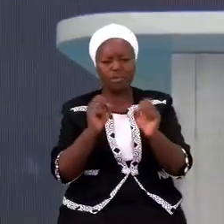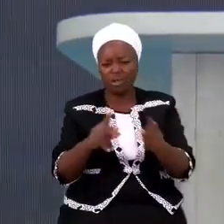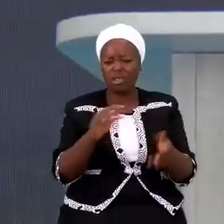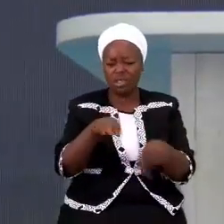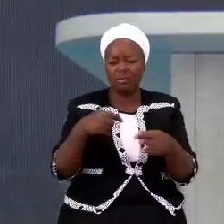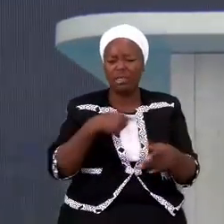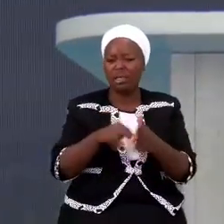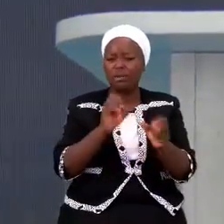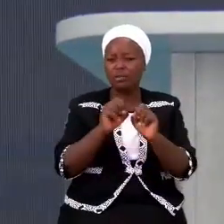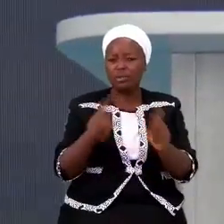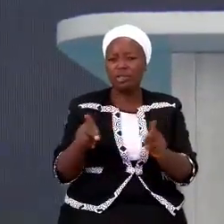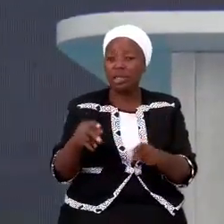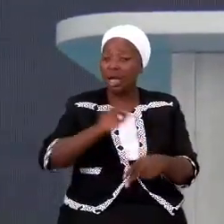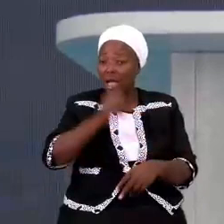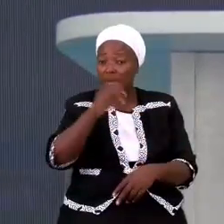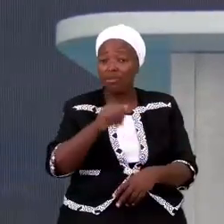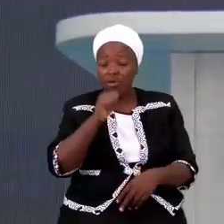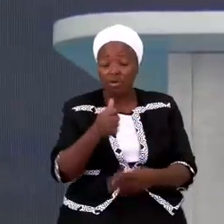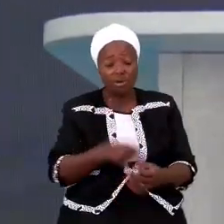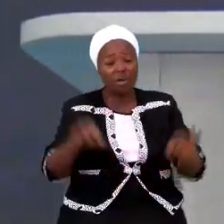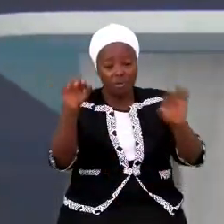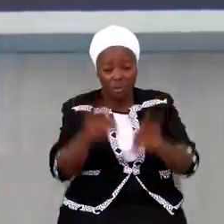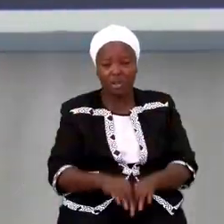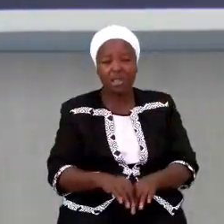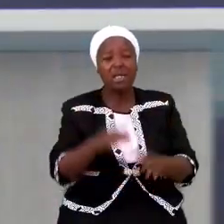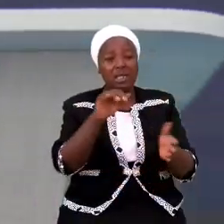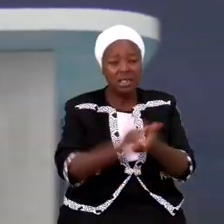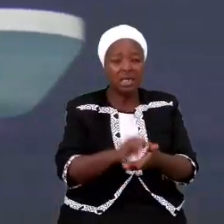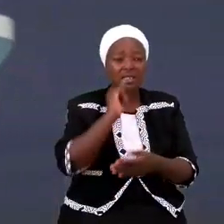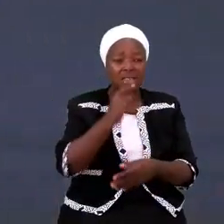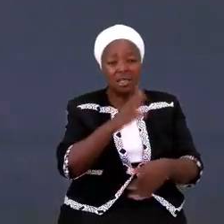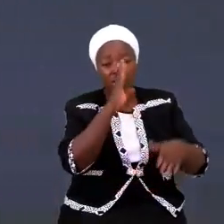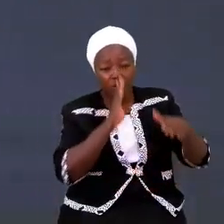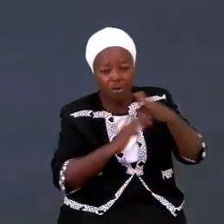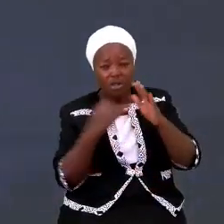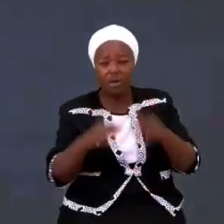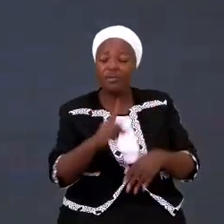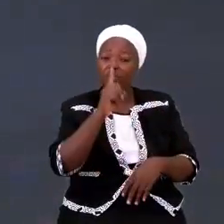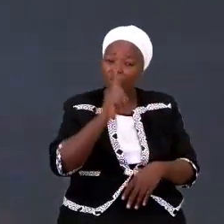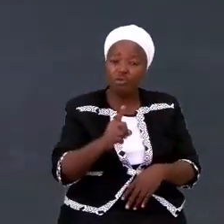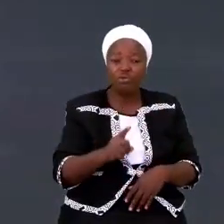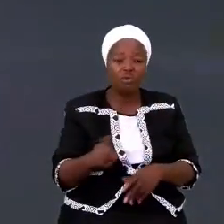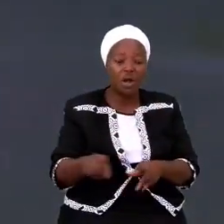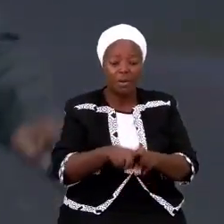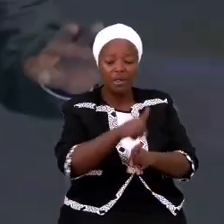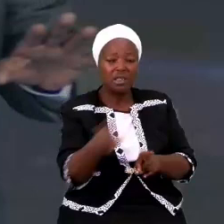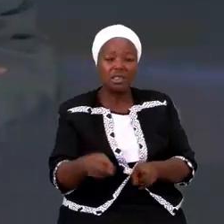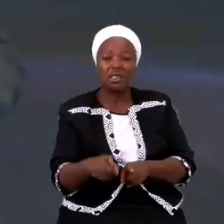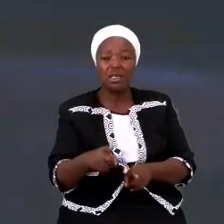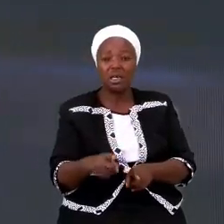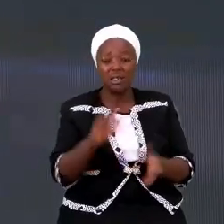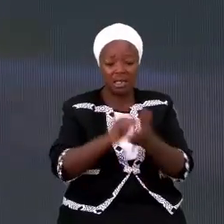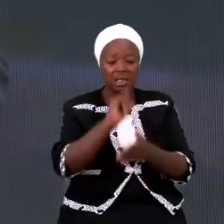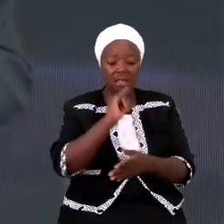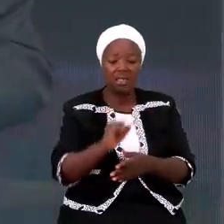real prodigal that is coming back to the family of God and coming back to the fold. He